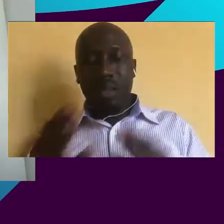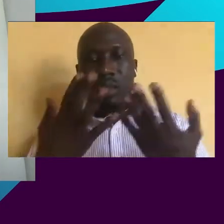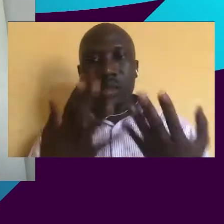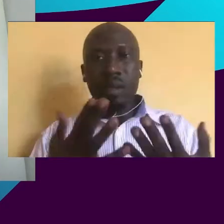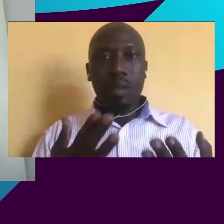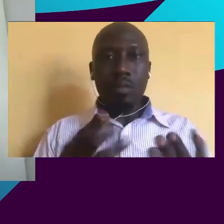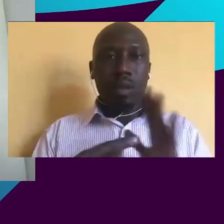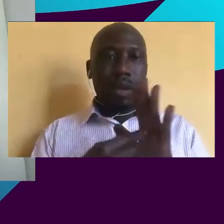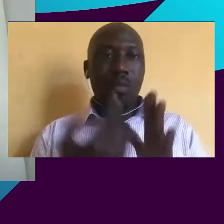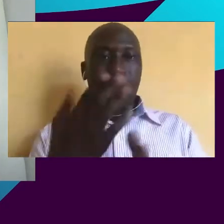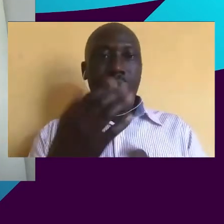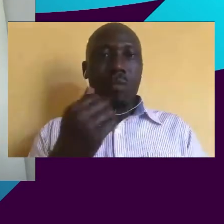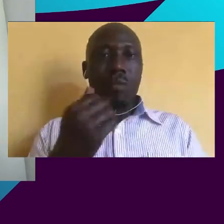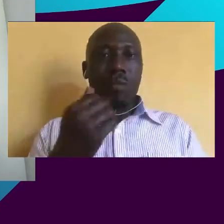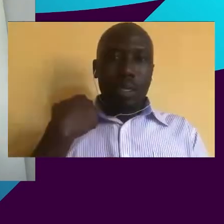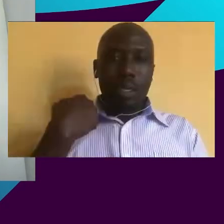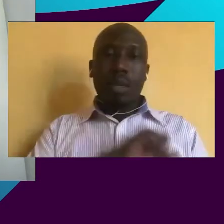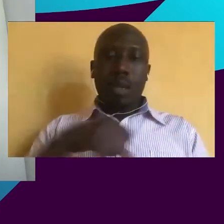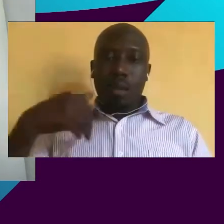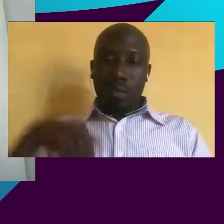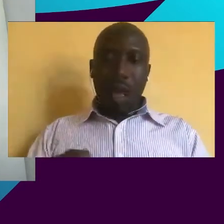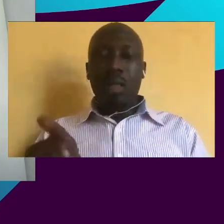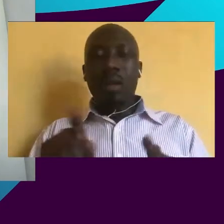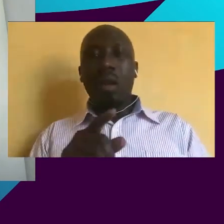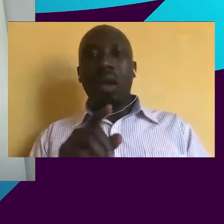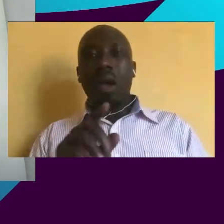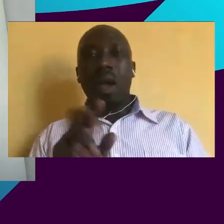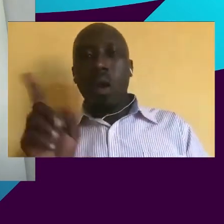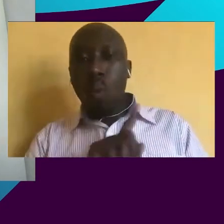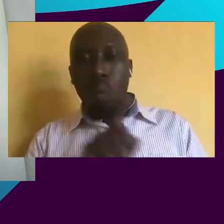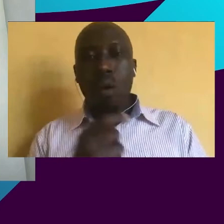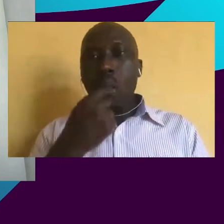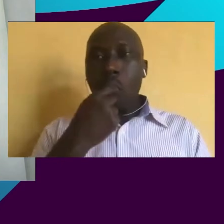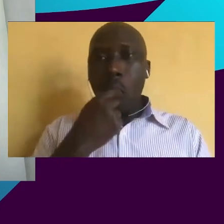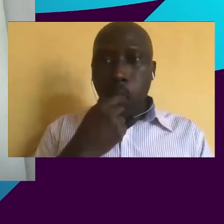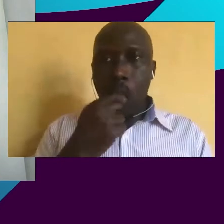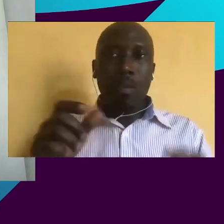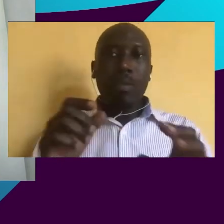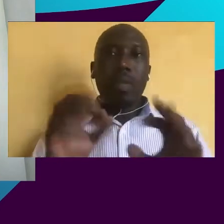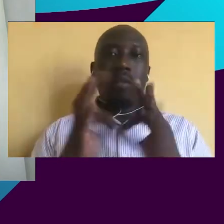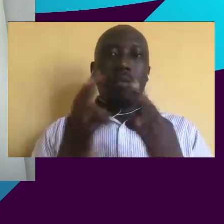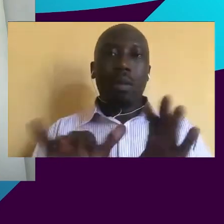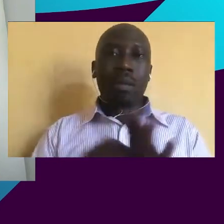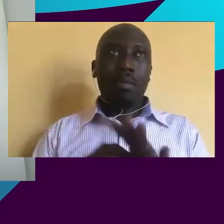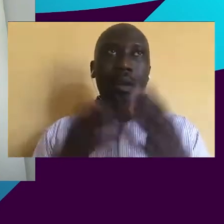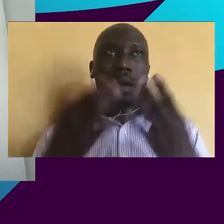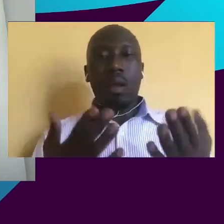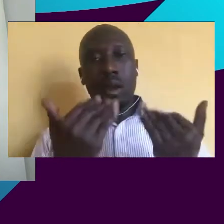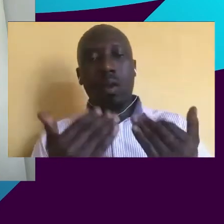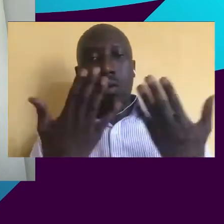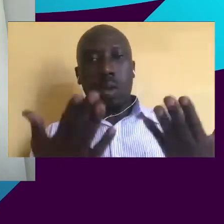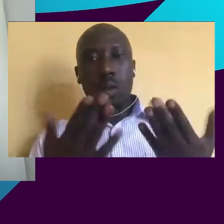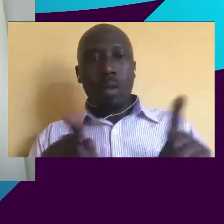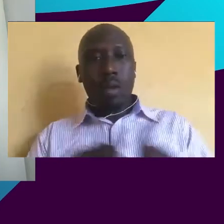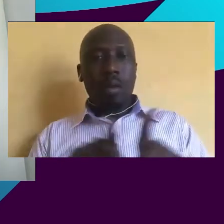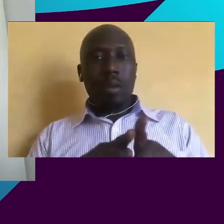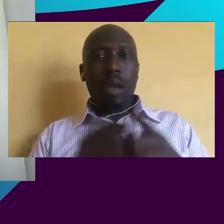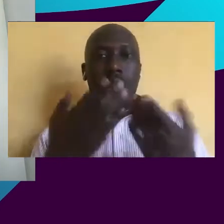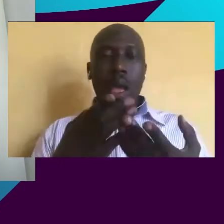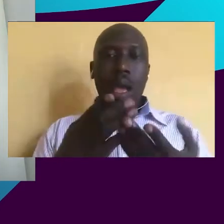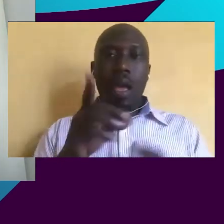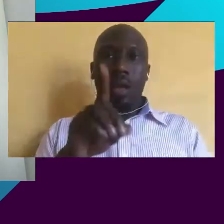a mother who was in refereeing or family or something. So has the Premier League been able to go